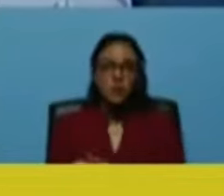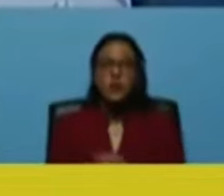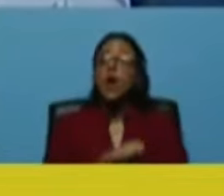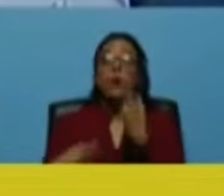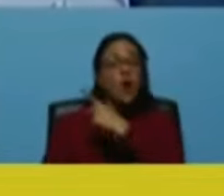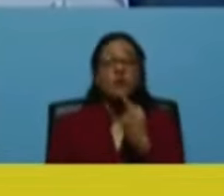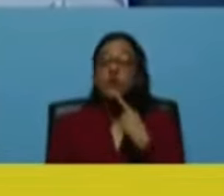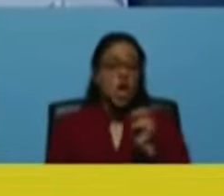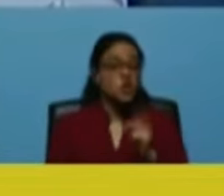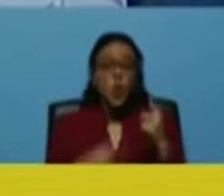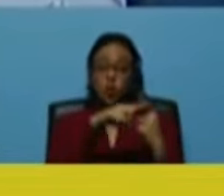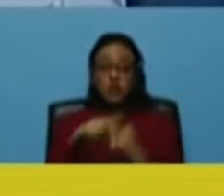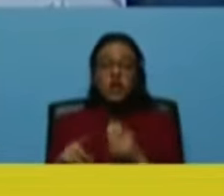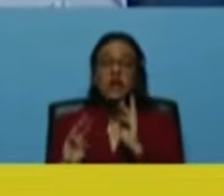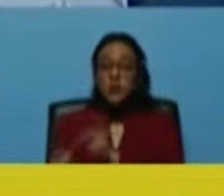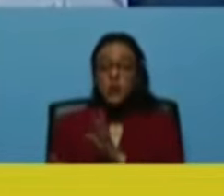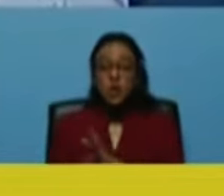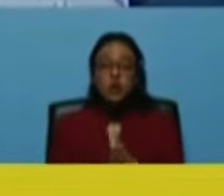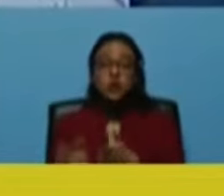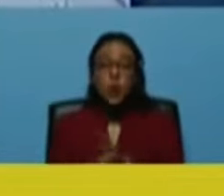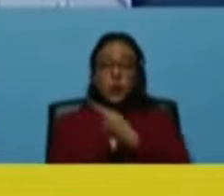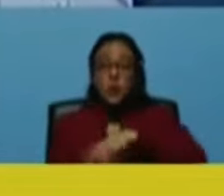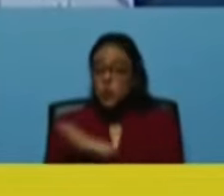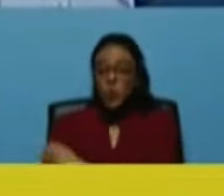results, but